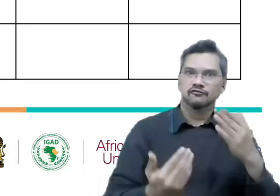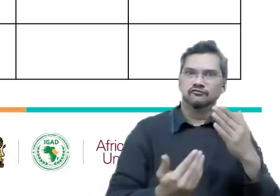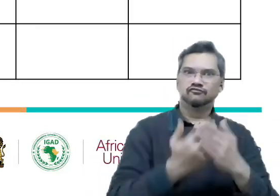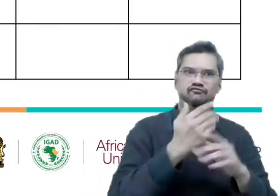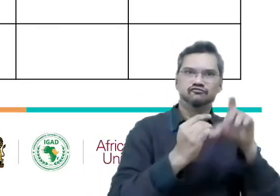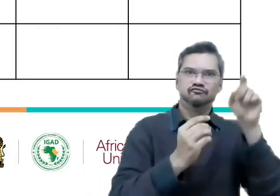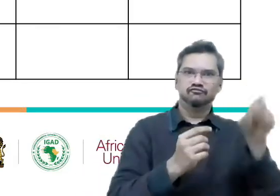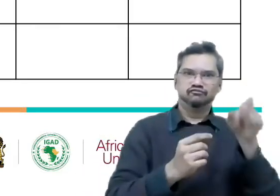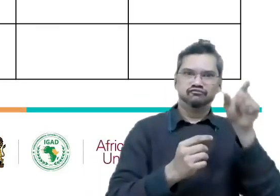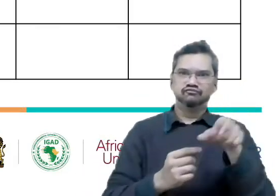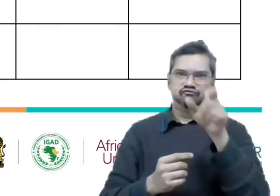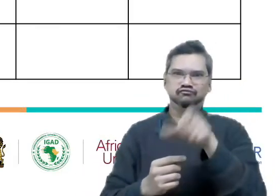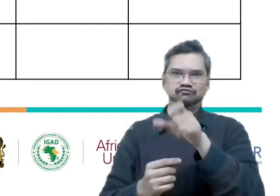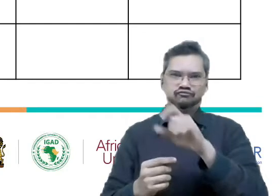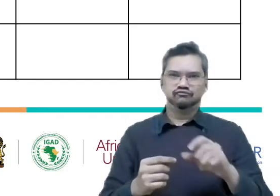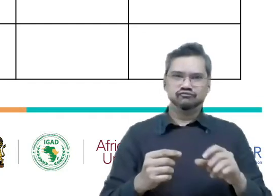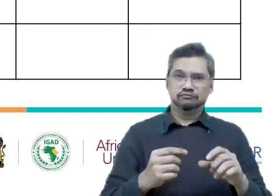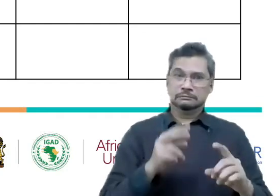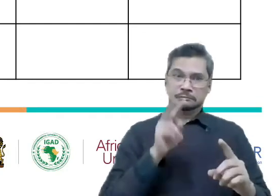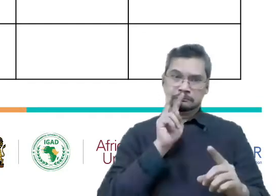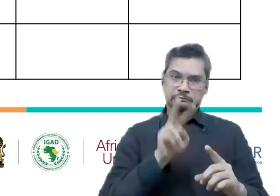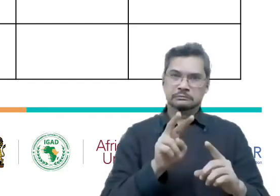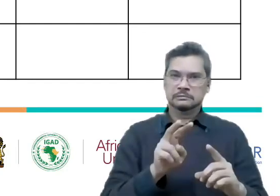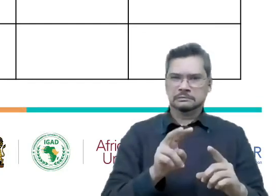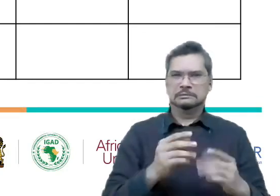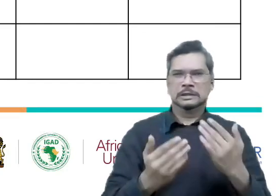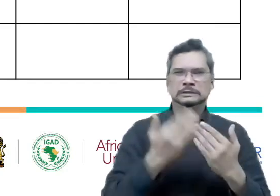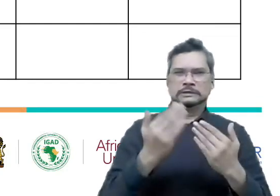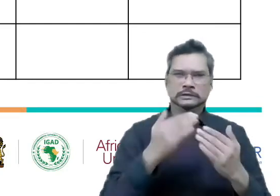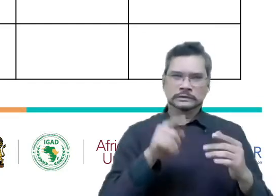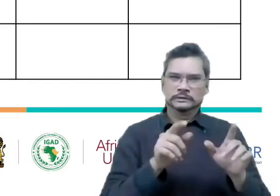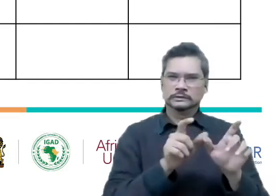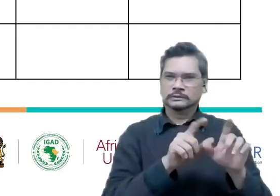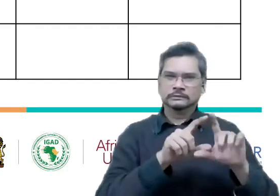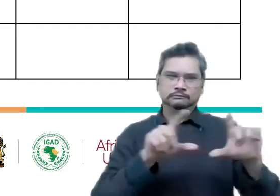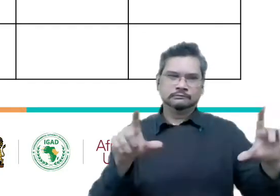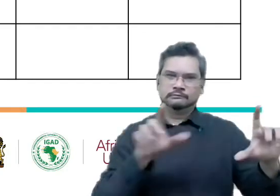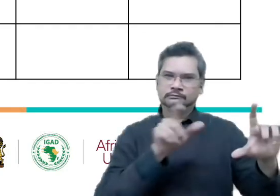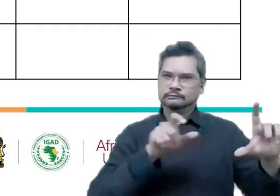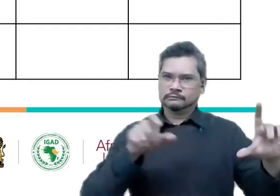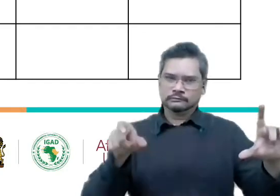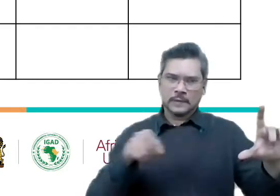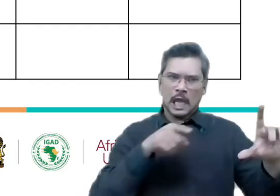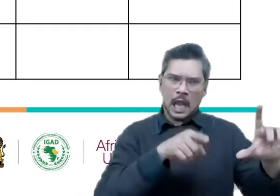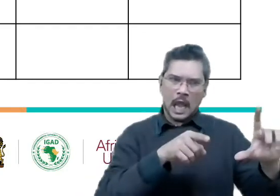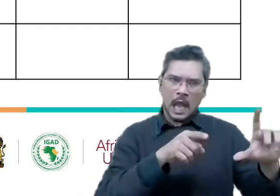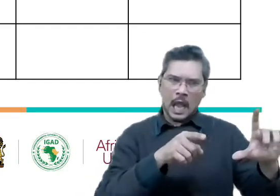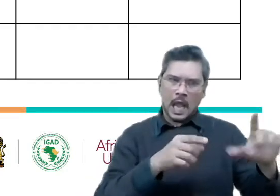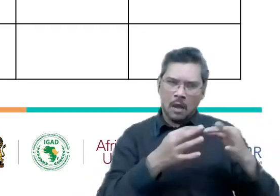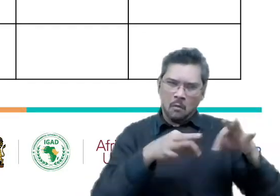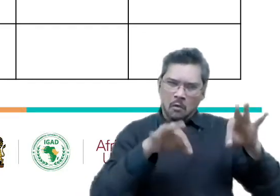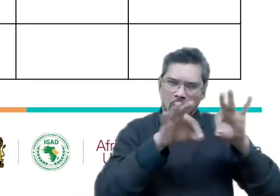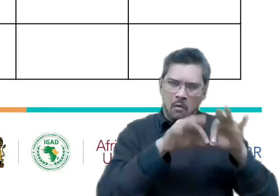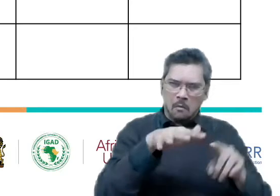follow, and we are looking at strategic areas, key activities, level of implementation,